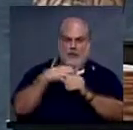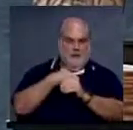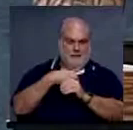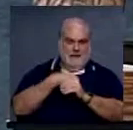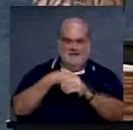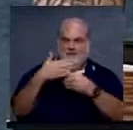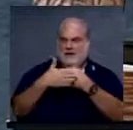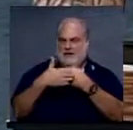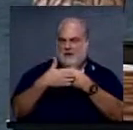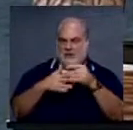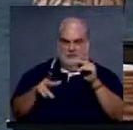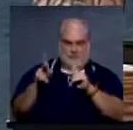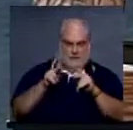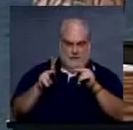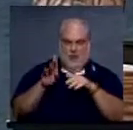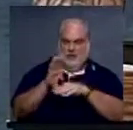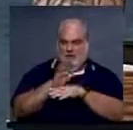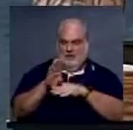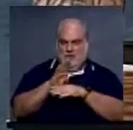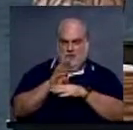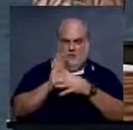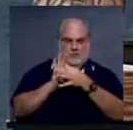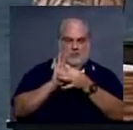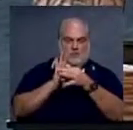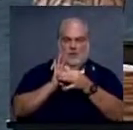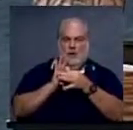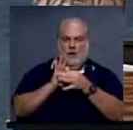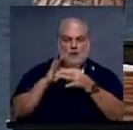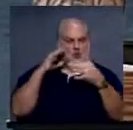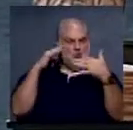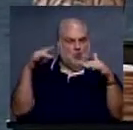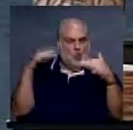the neighboring residents or businesses regarding noise or smell.